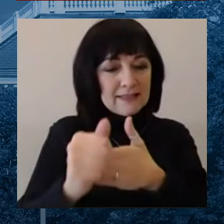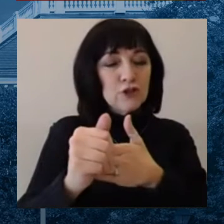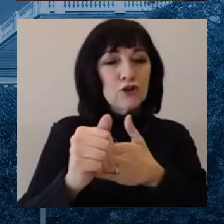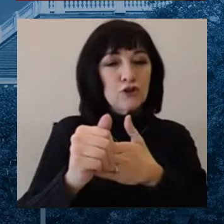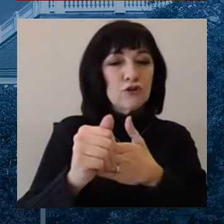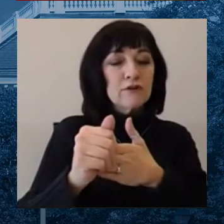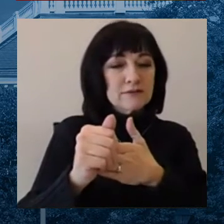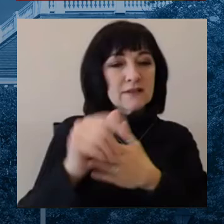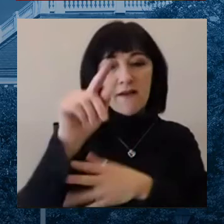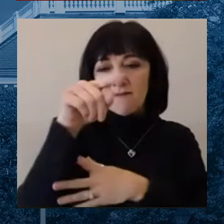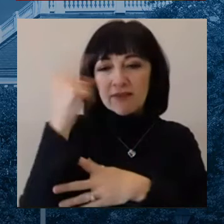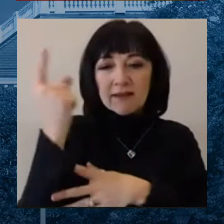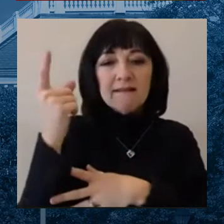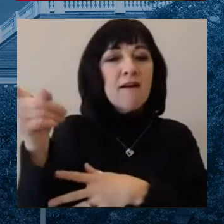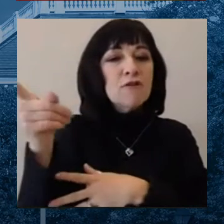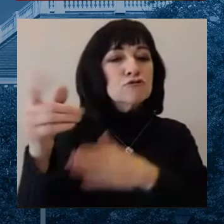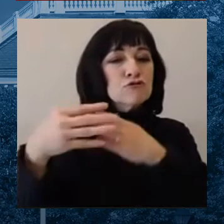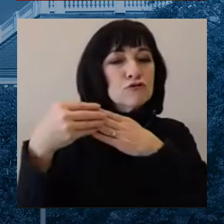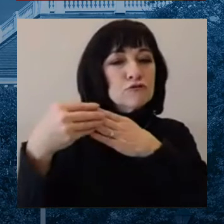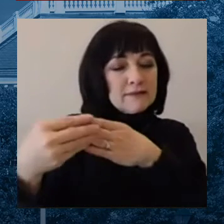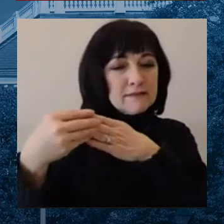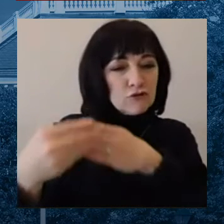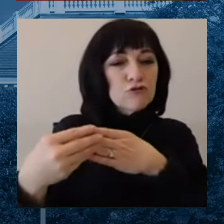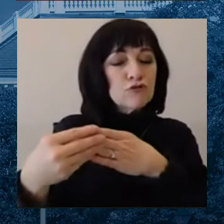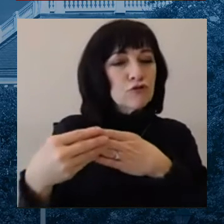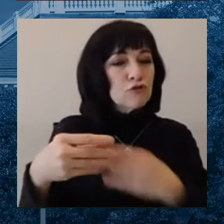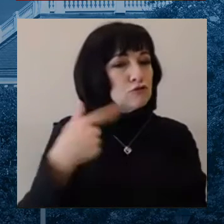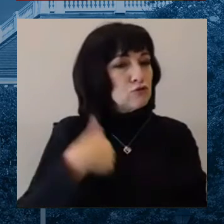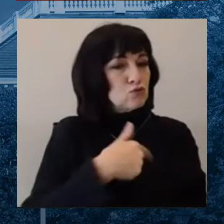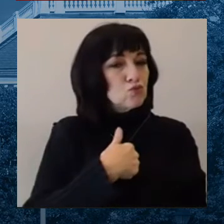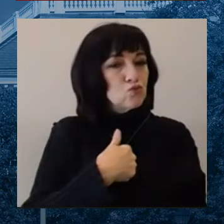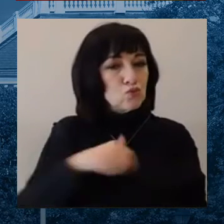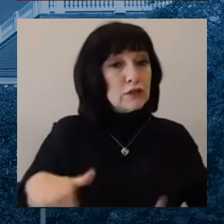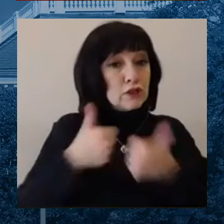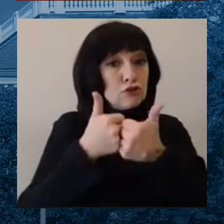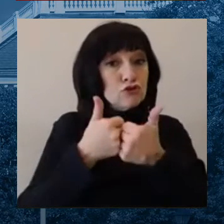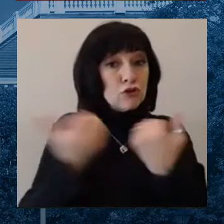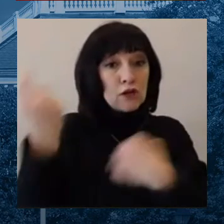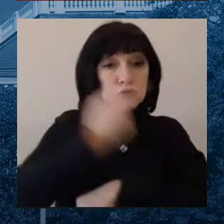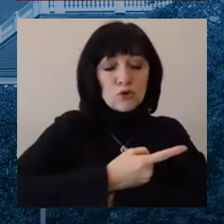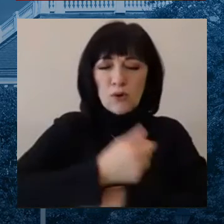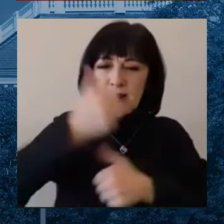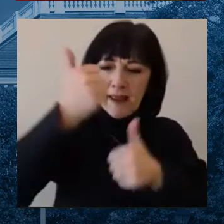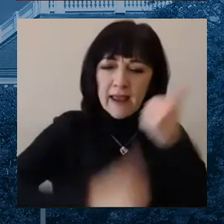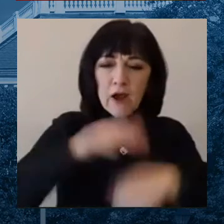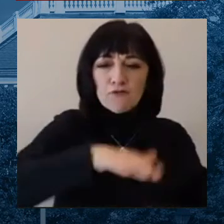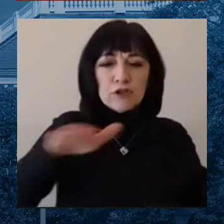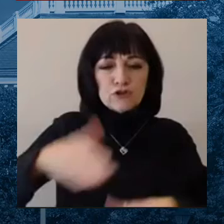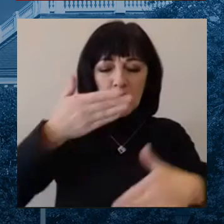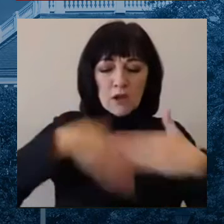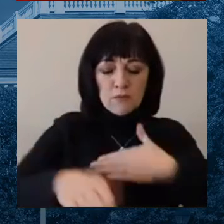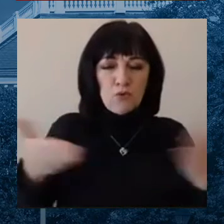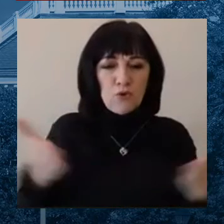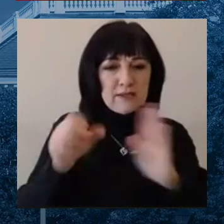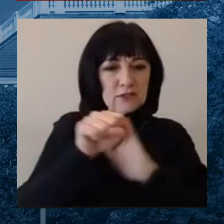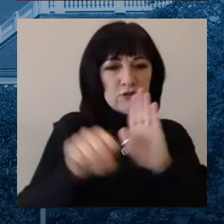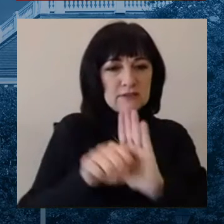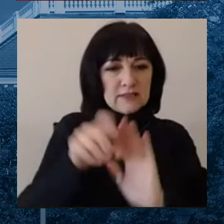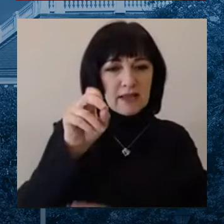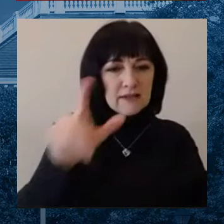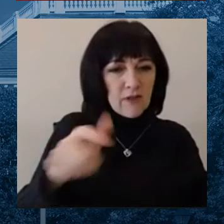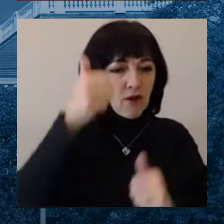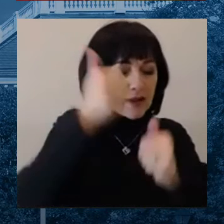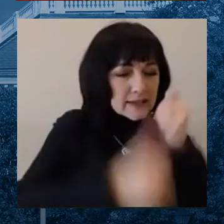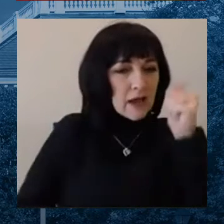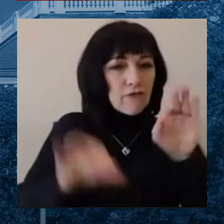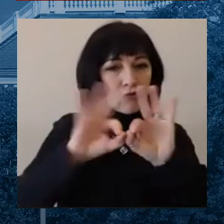challenge today, which is to assure that every child born in the state of Delaware, that every family in our state has